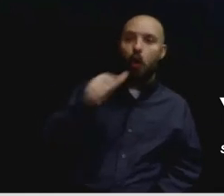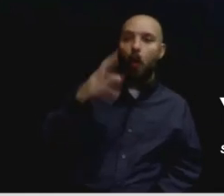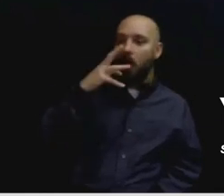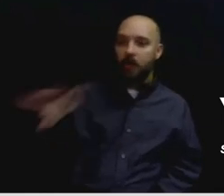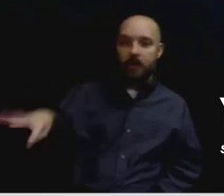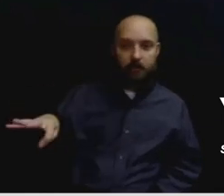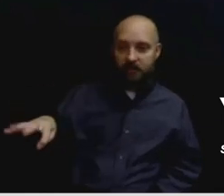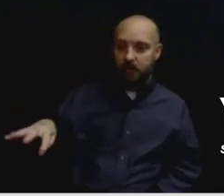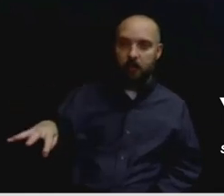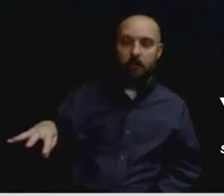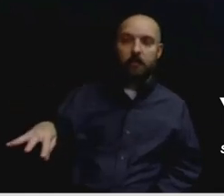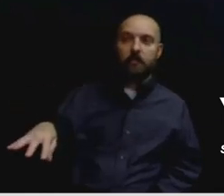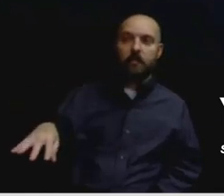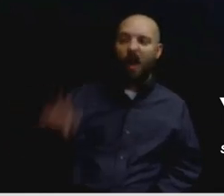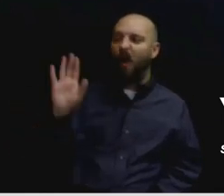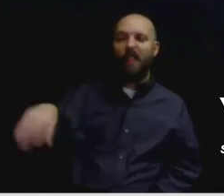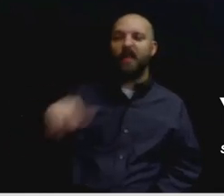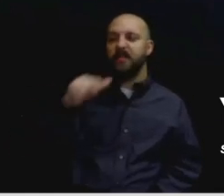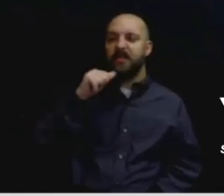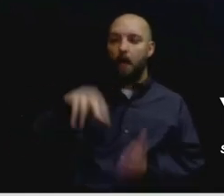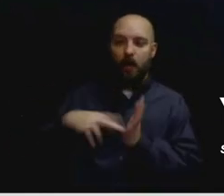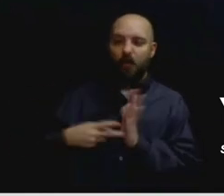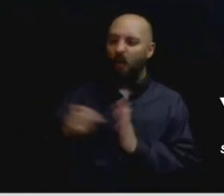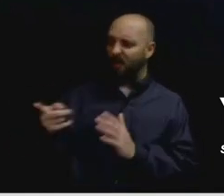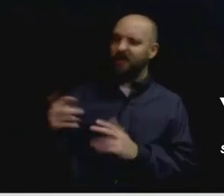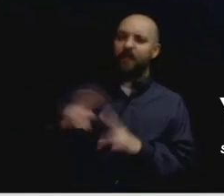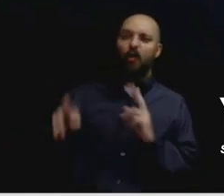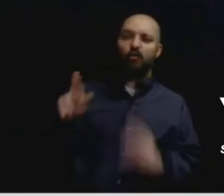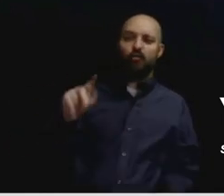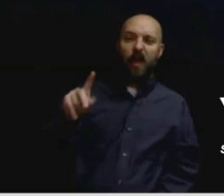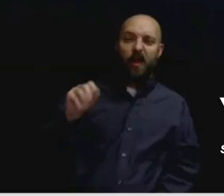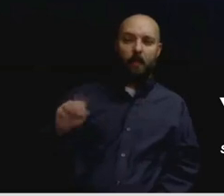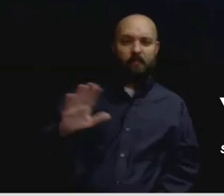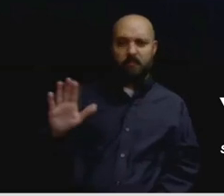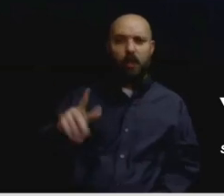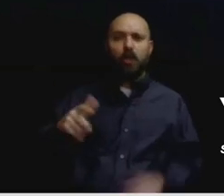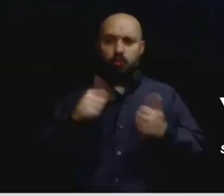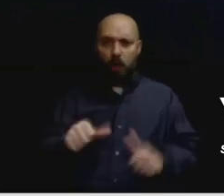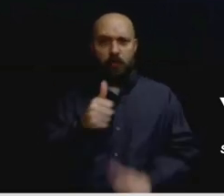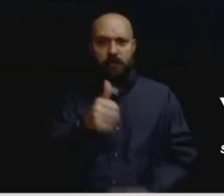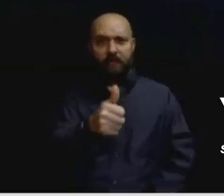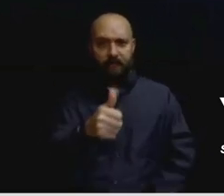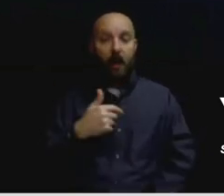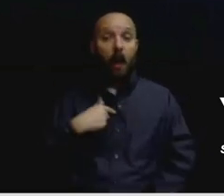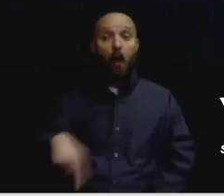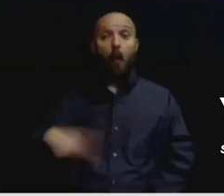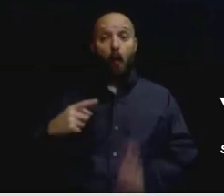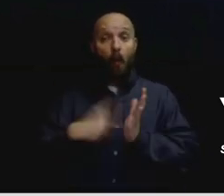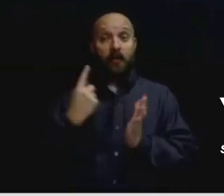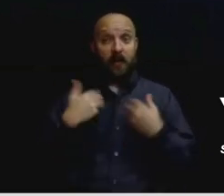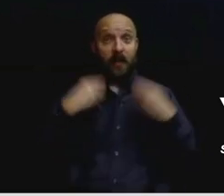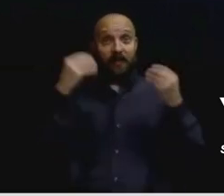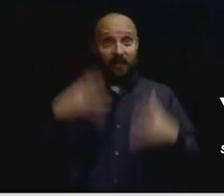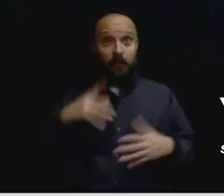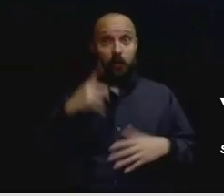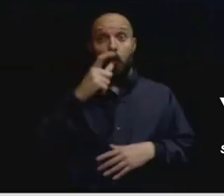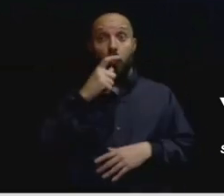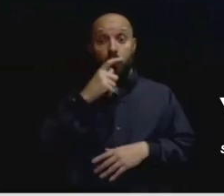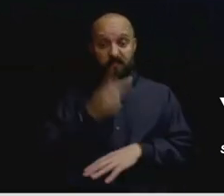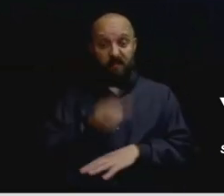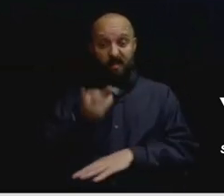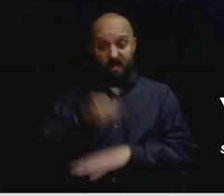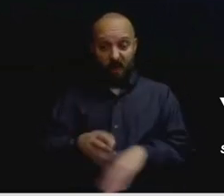as non-purposeful or random. Try it yourself. I once had a teacher who lied on the floor to see what